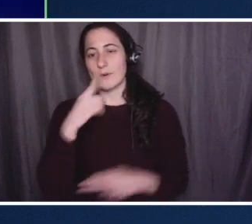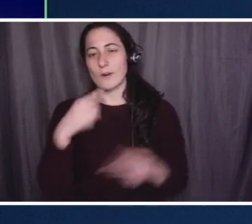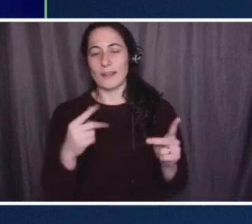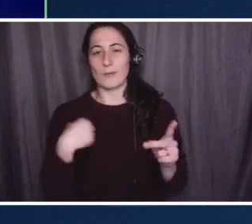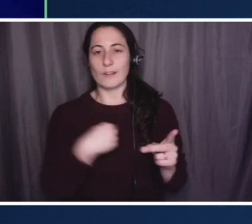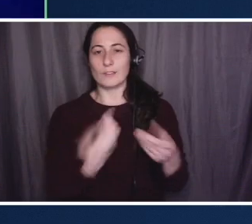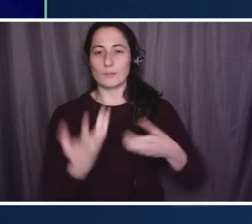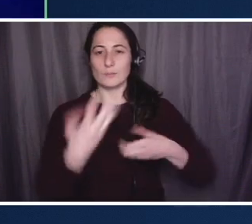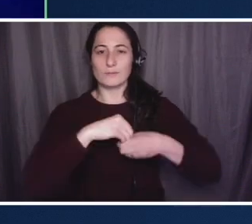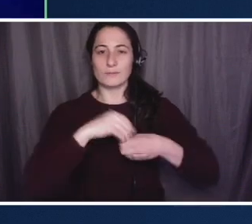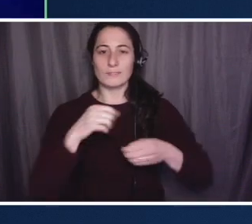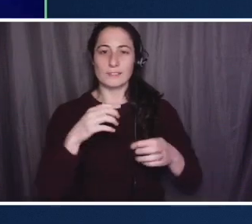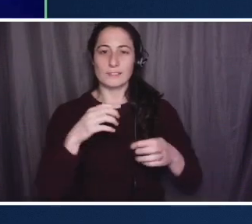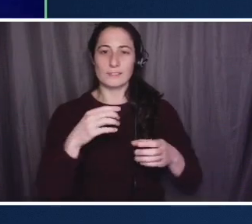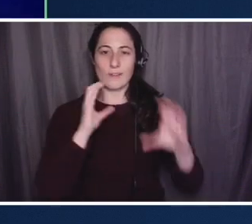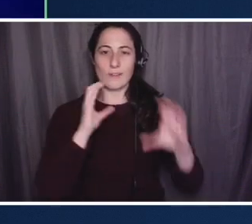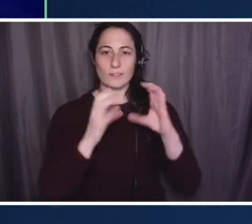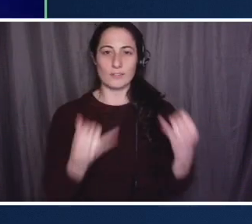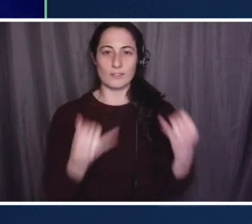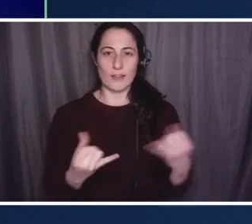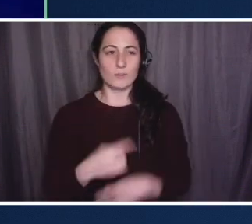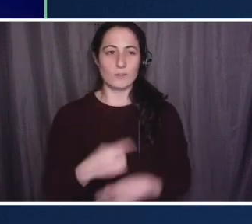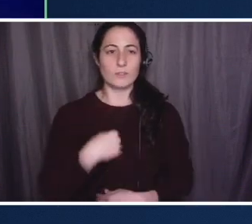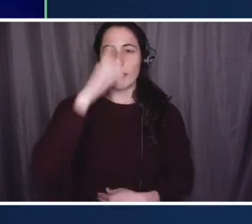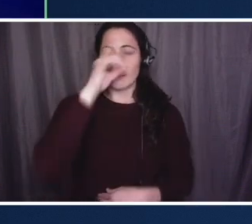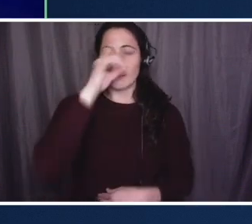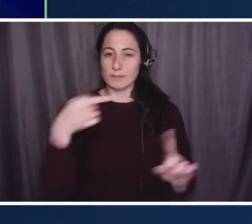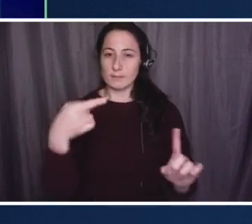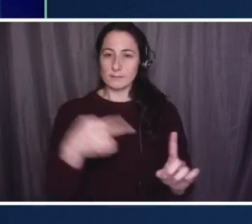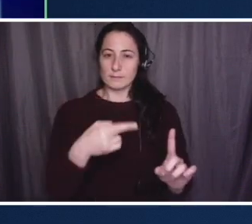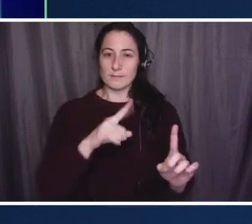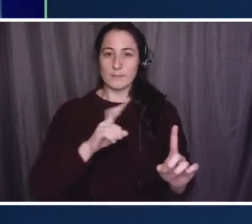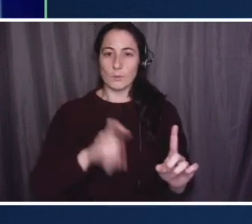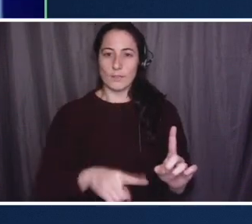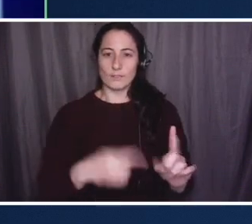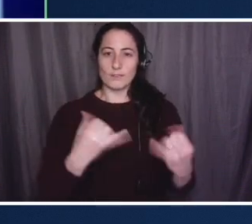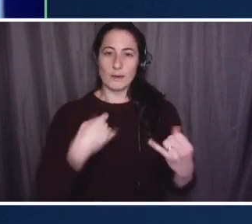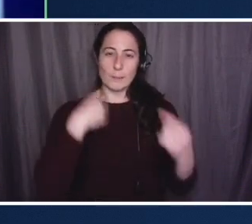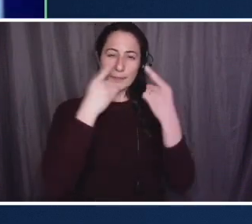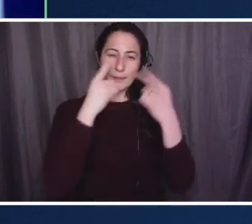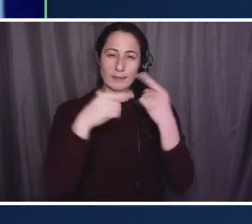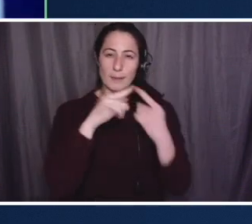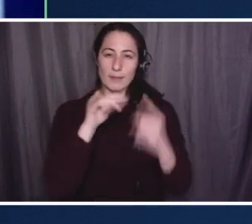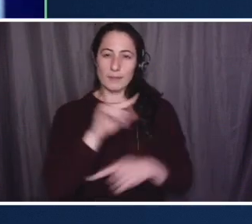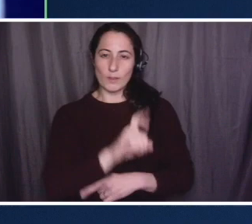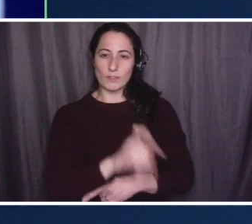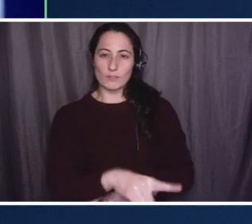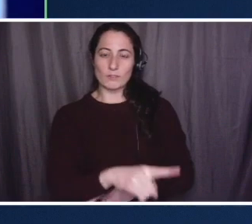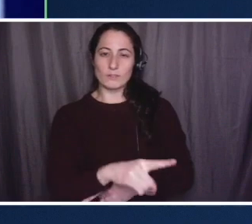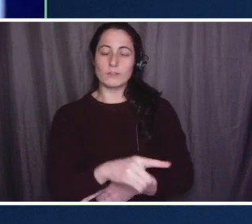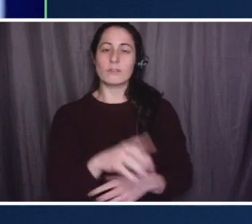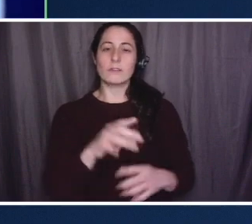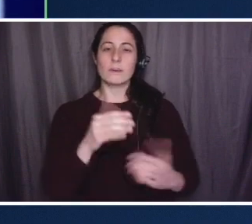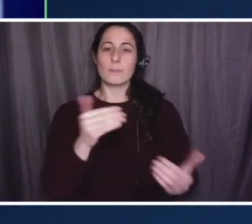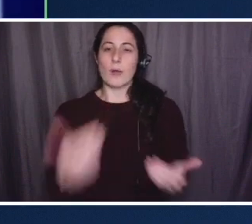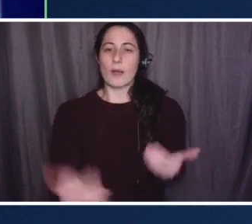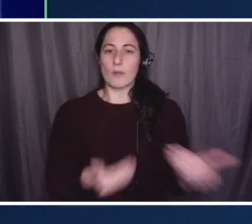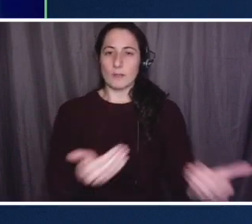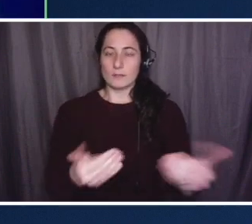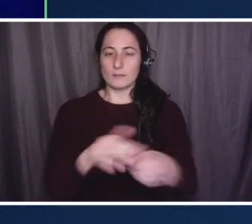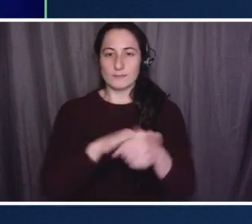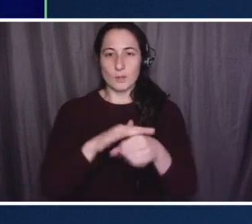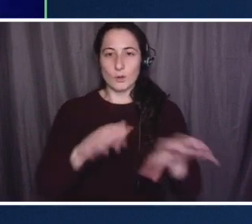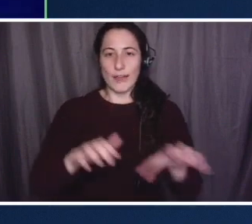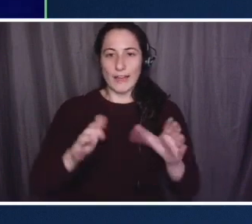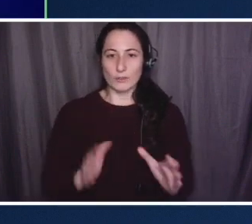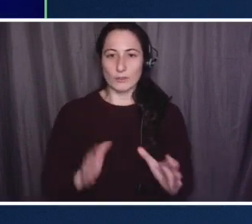one. And I think the premise of your question, as I reflect on it, is progress, right? Like the idea of local actors being at the drivers in the driving seat,